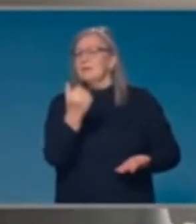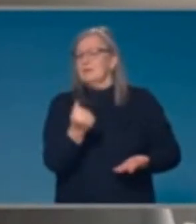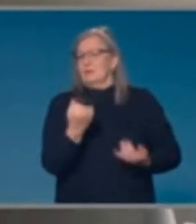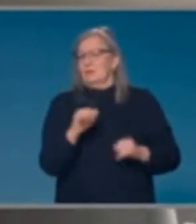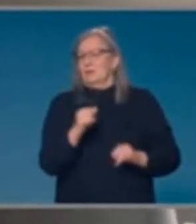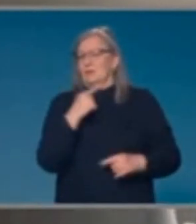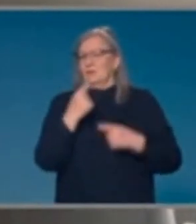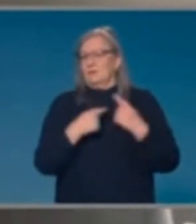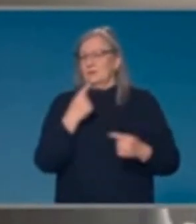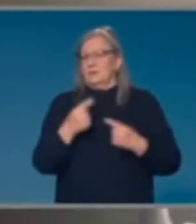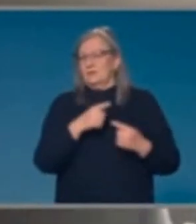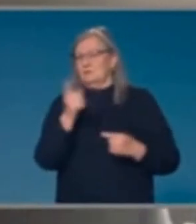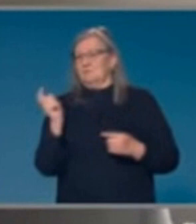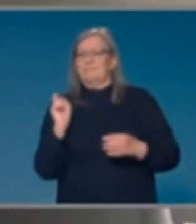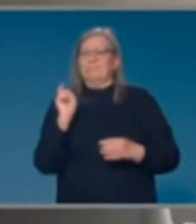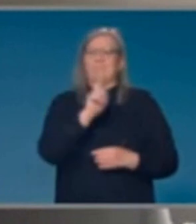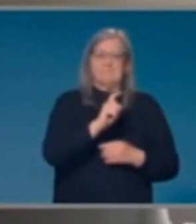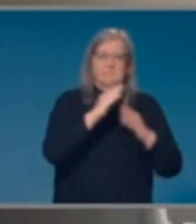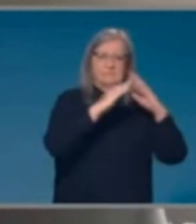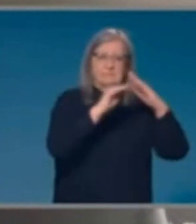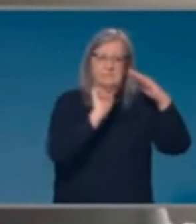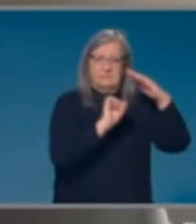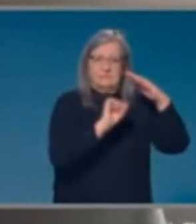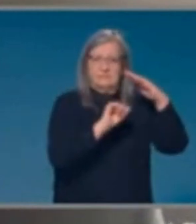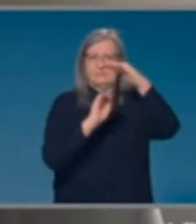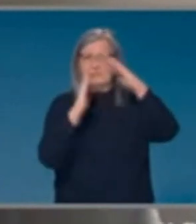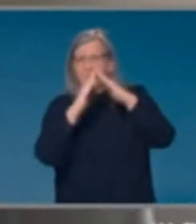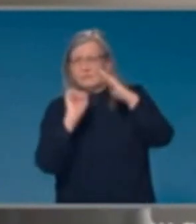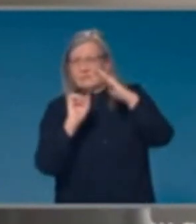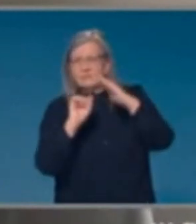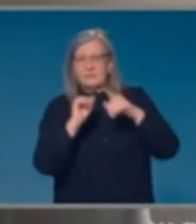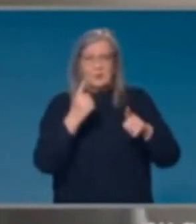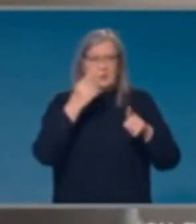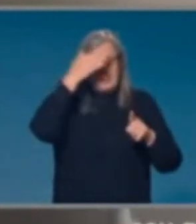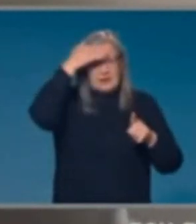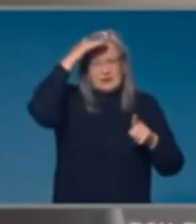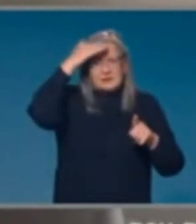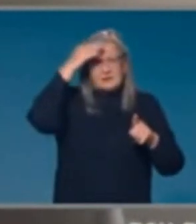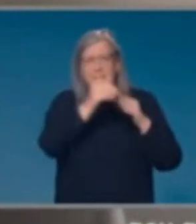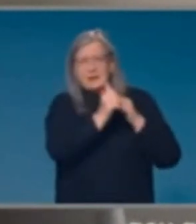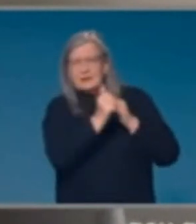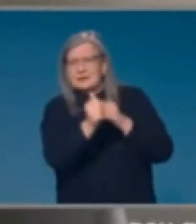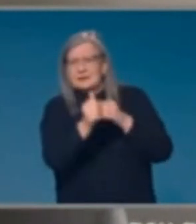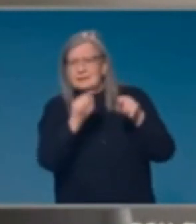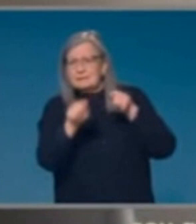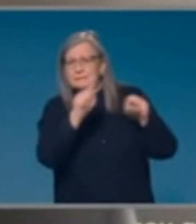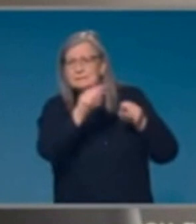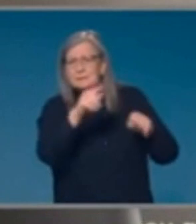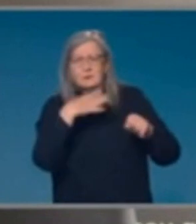to leader, and community to community, going back and back and back, and just giving multiple